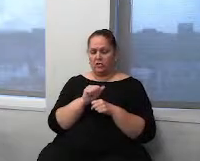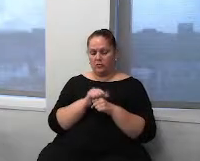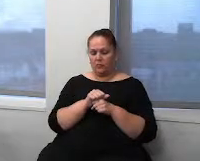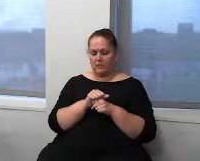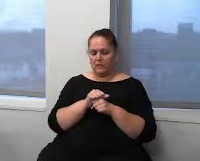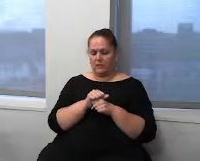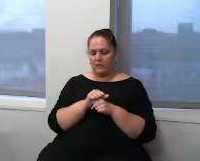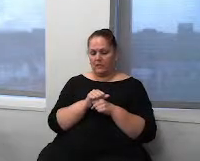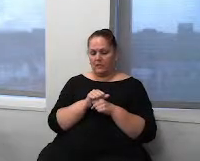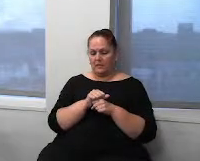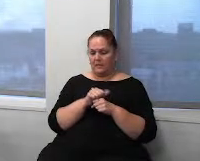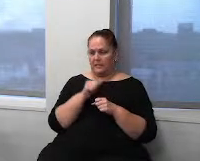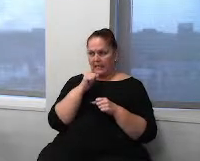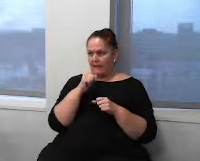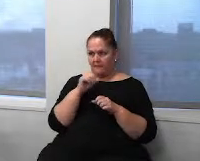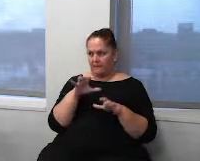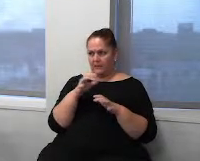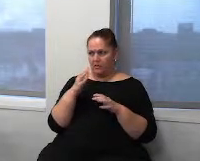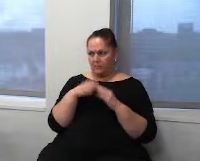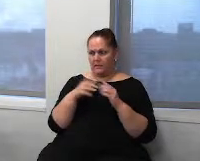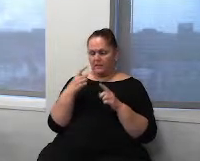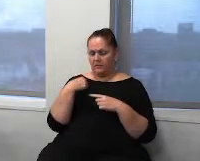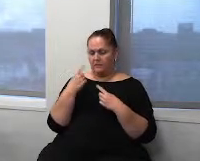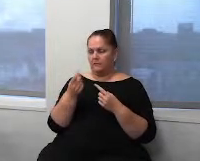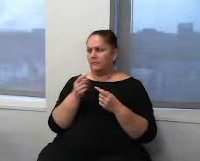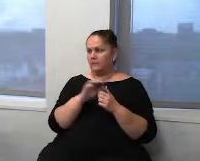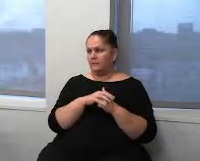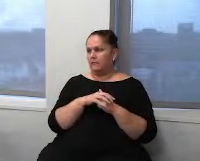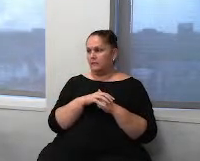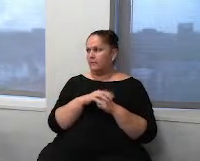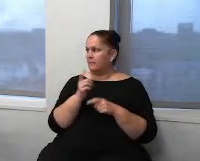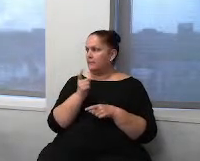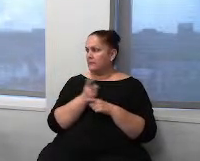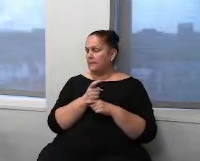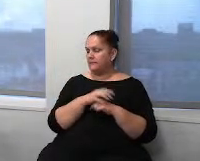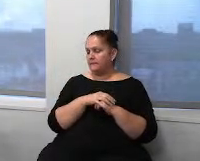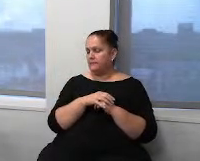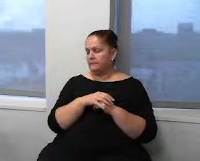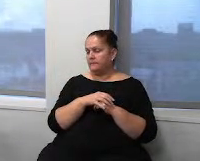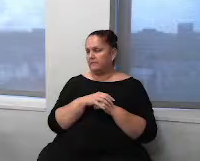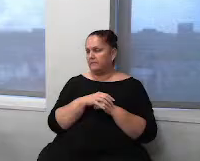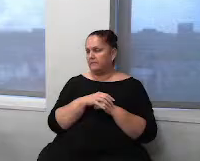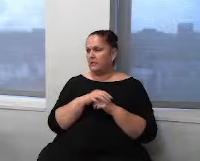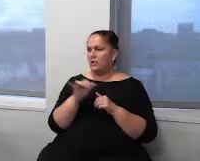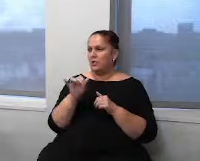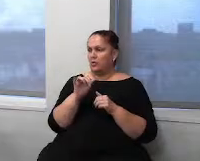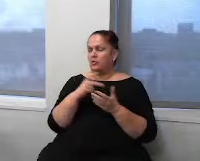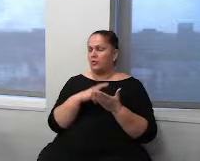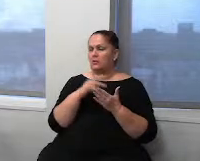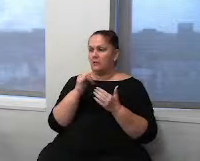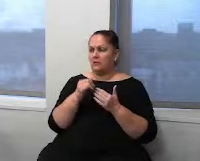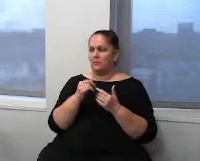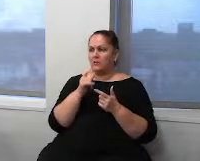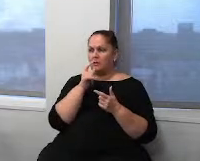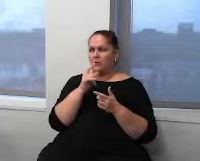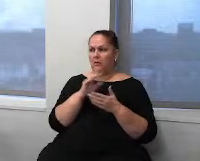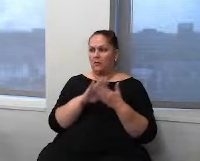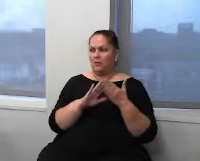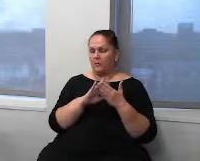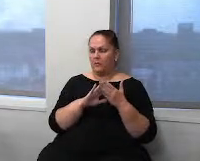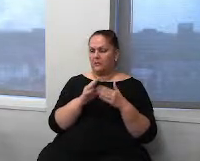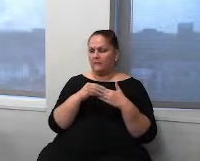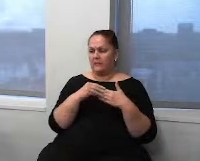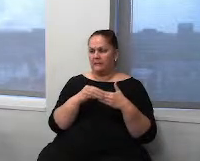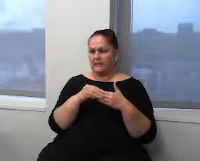to finish work that has been uncompleted since at least 2021. That's correct. Part of those funds are for that. Yes. Correct. And also the projects